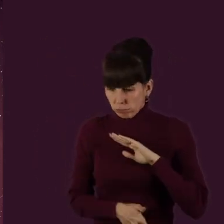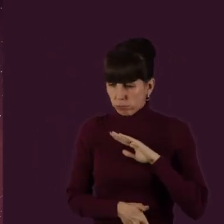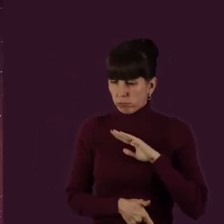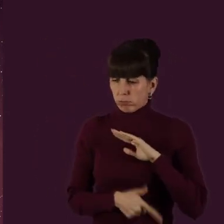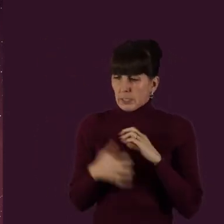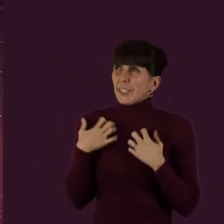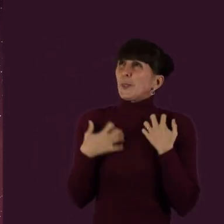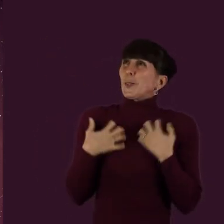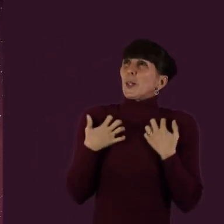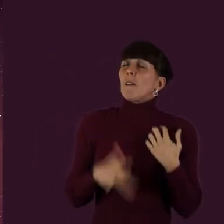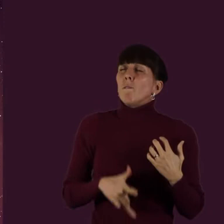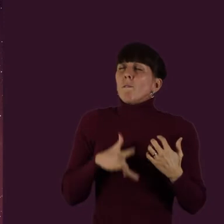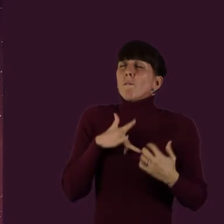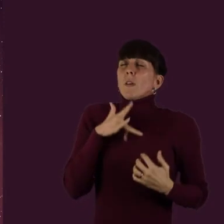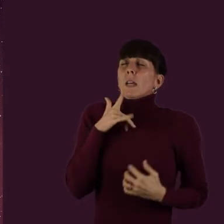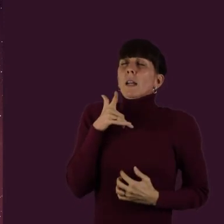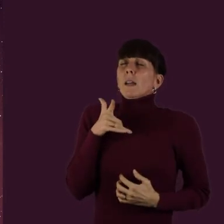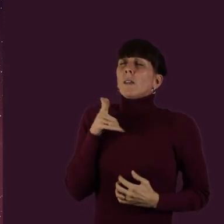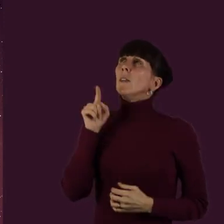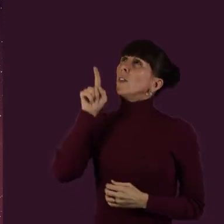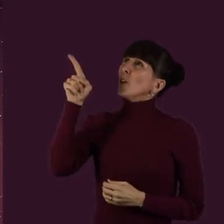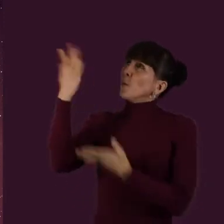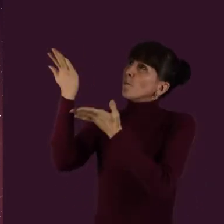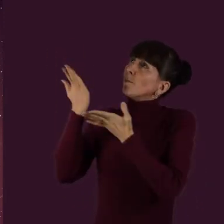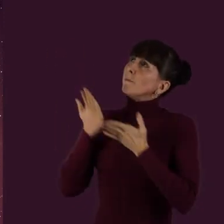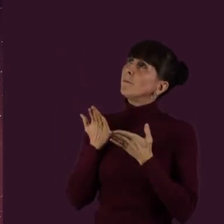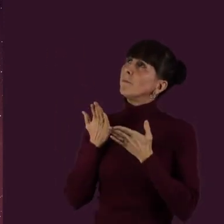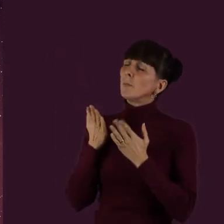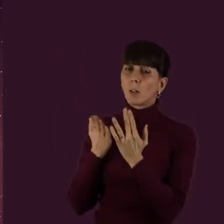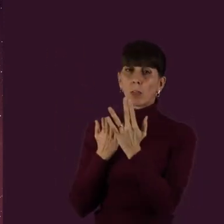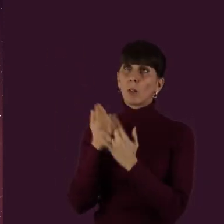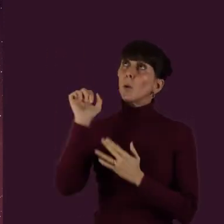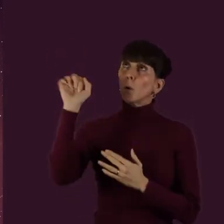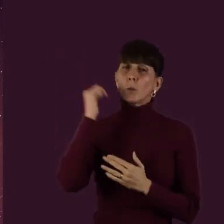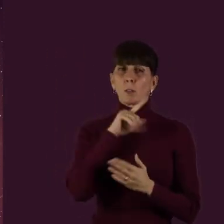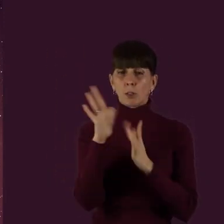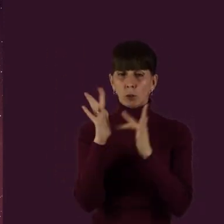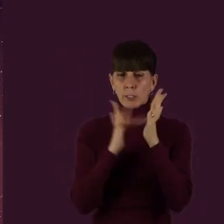bring. Through your Son, Jesus Christ, in whose name we pray.